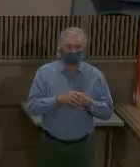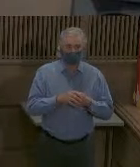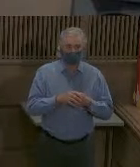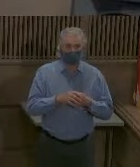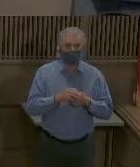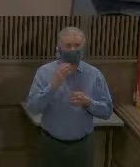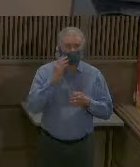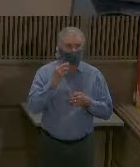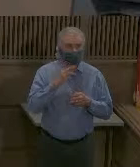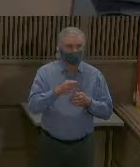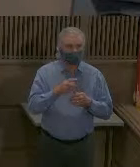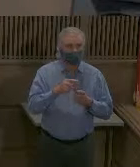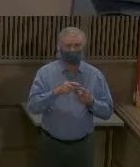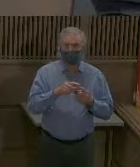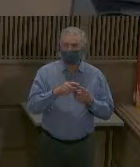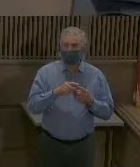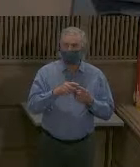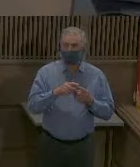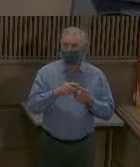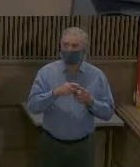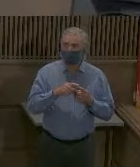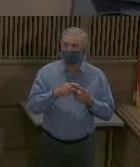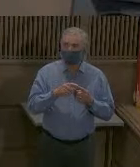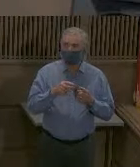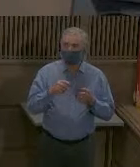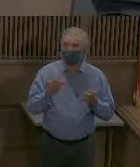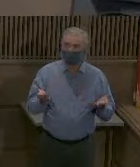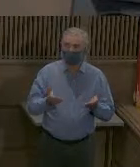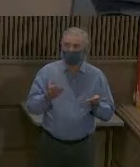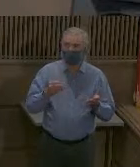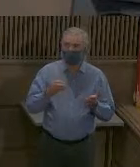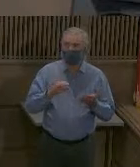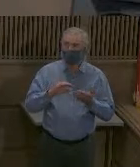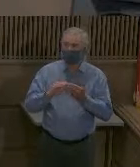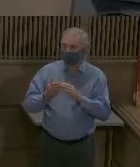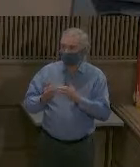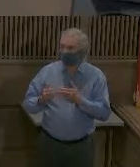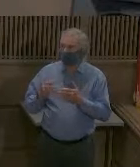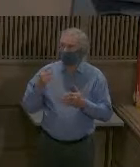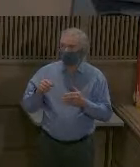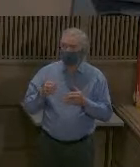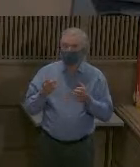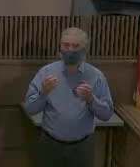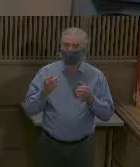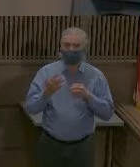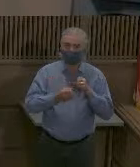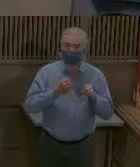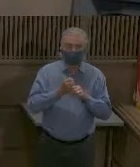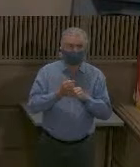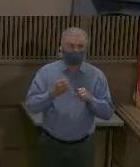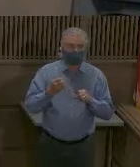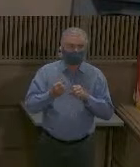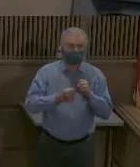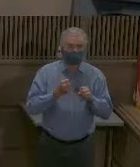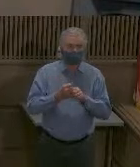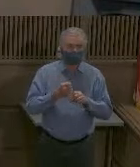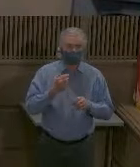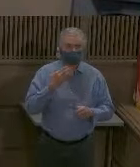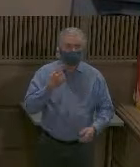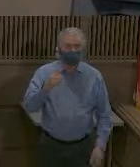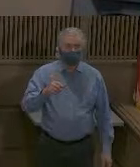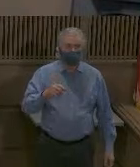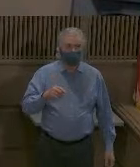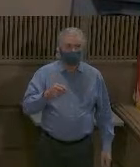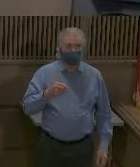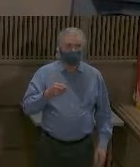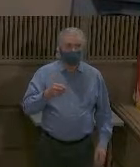may know her from, she's been in the area quite some time, and just appreciate you being here, Dr.